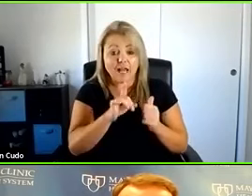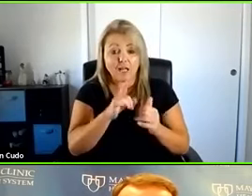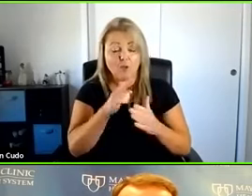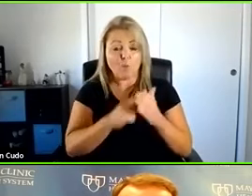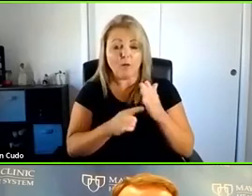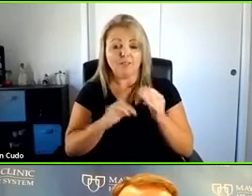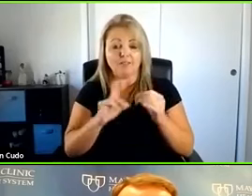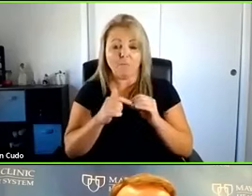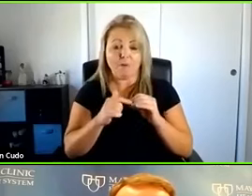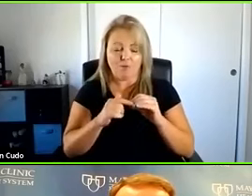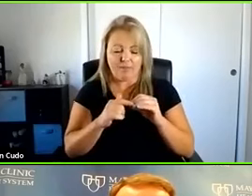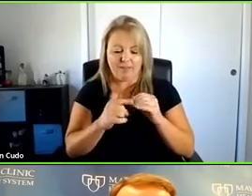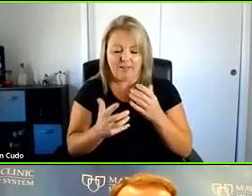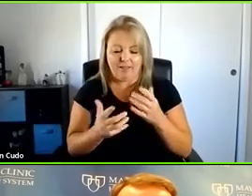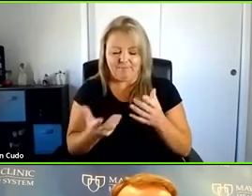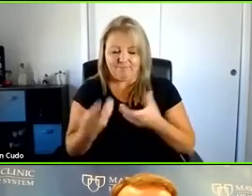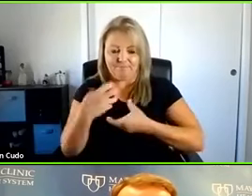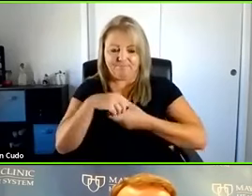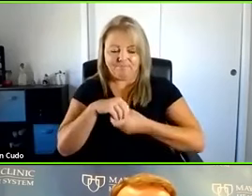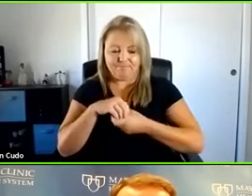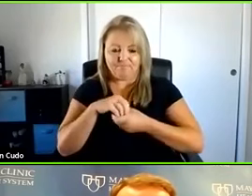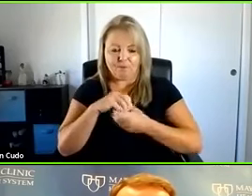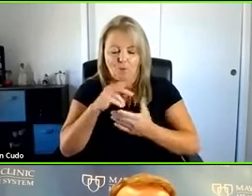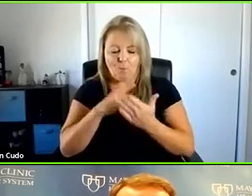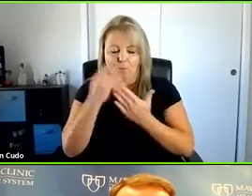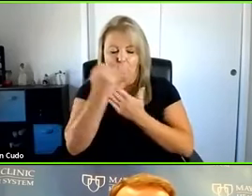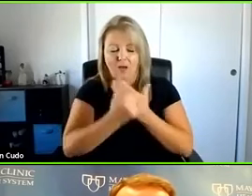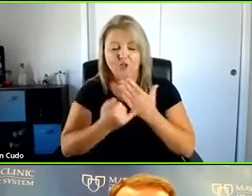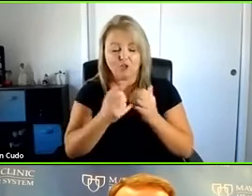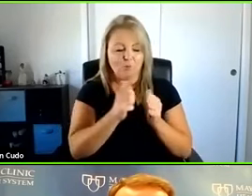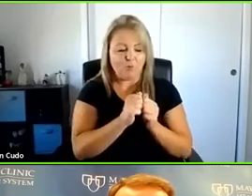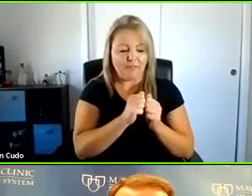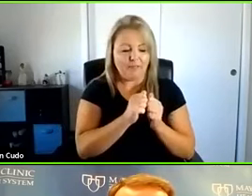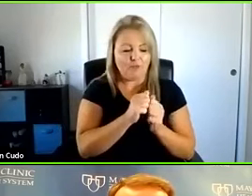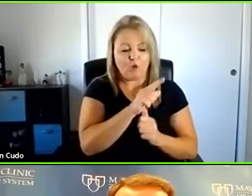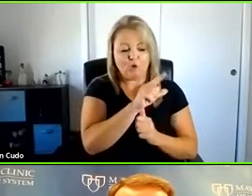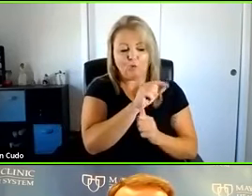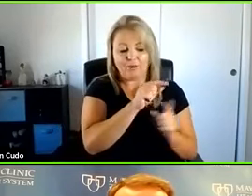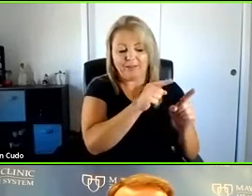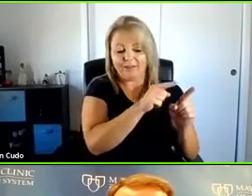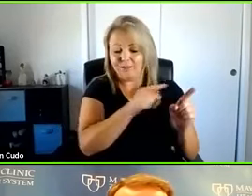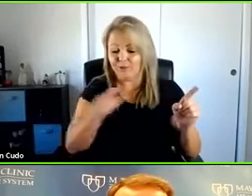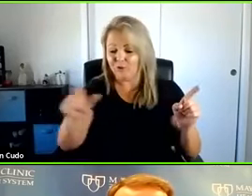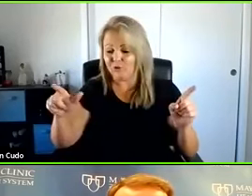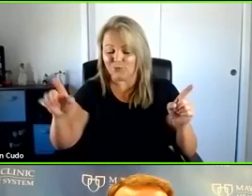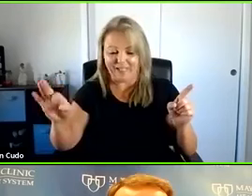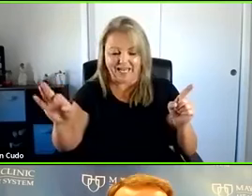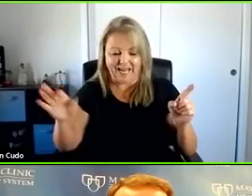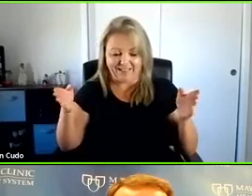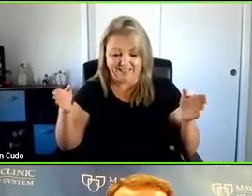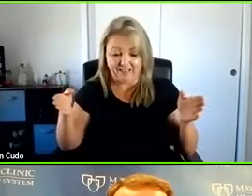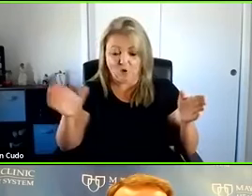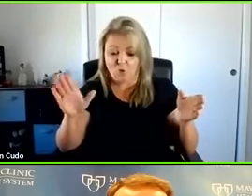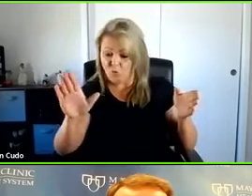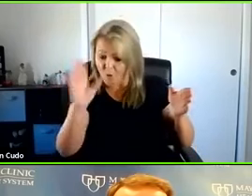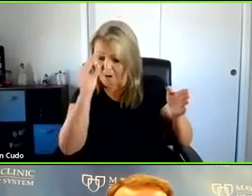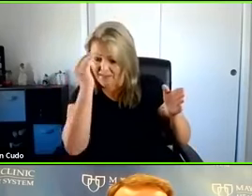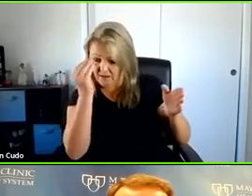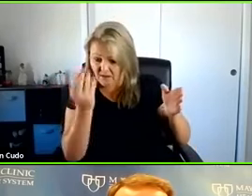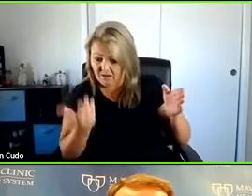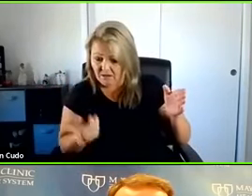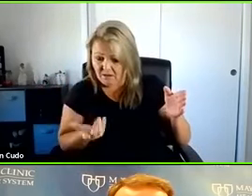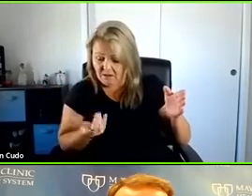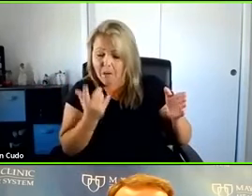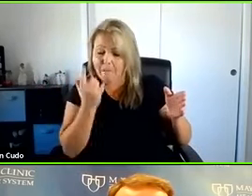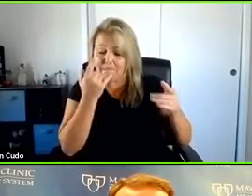the engagement project with the 20 to 29-year-olds, and incorporating their voices into, what do you want your mask to look